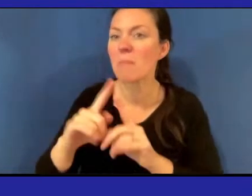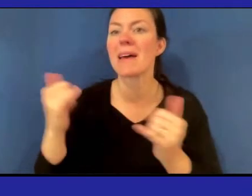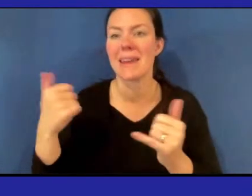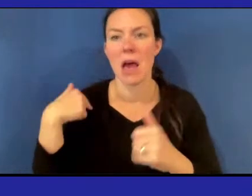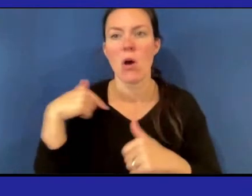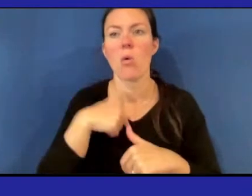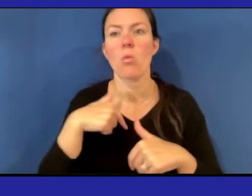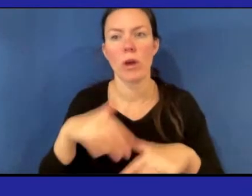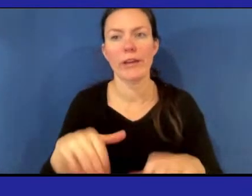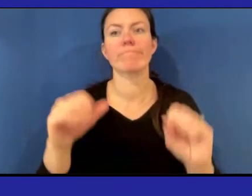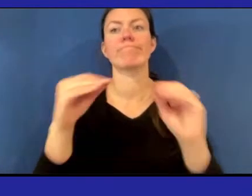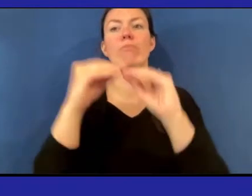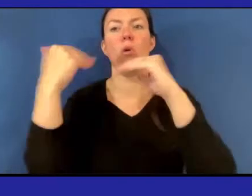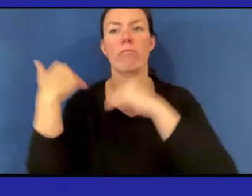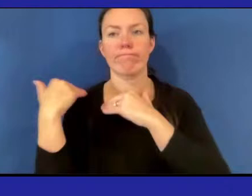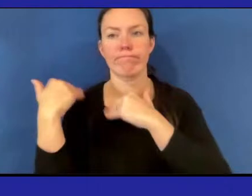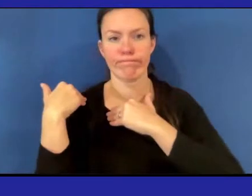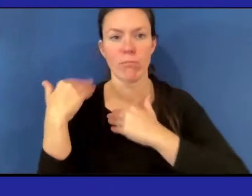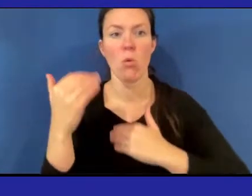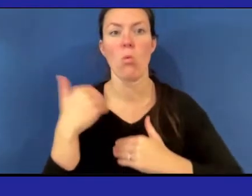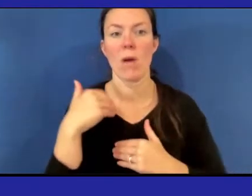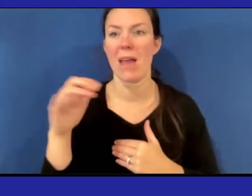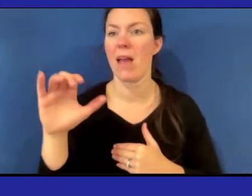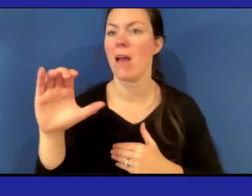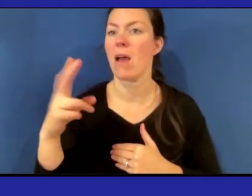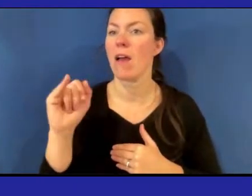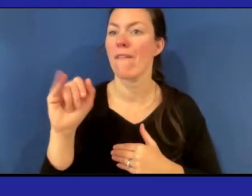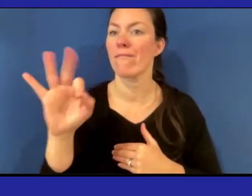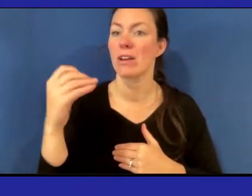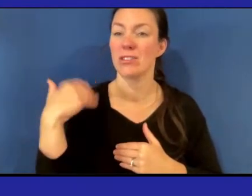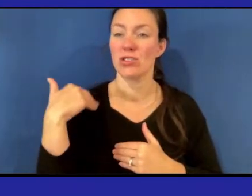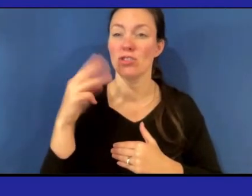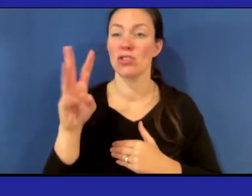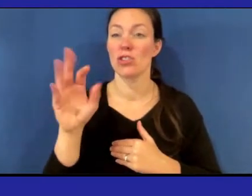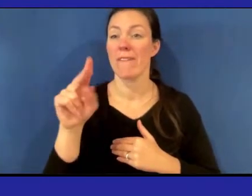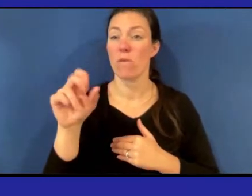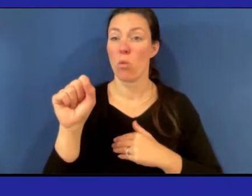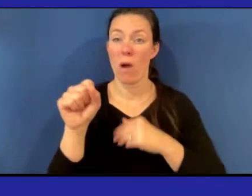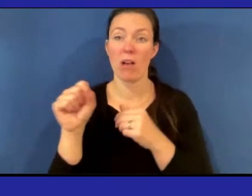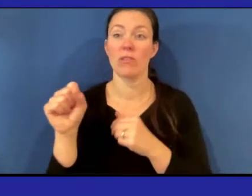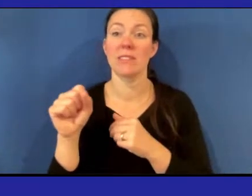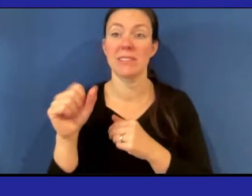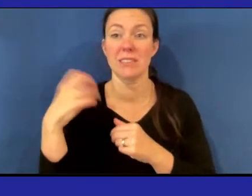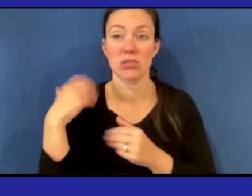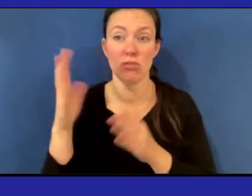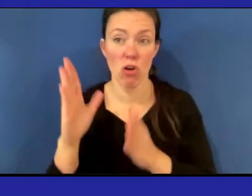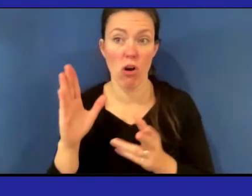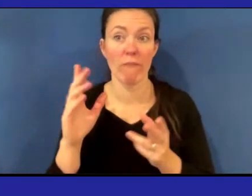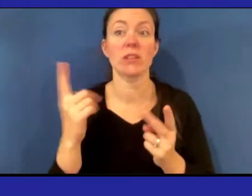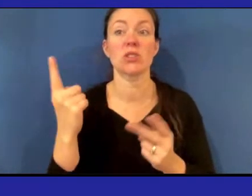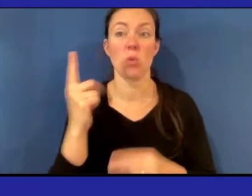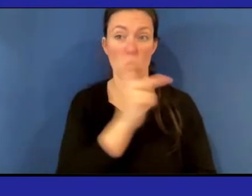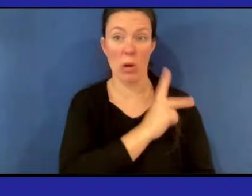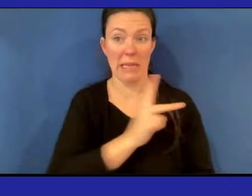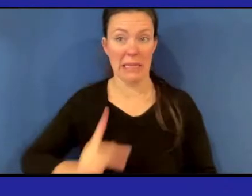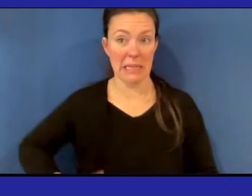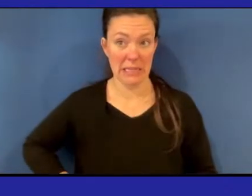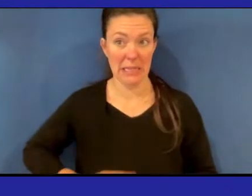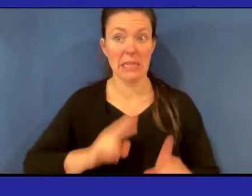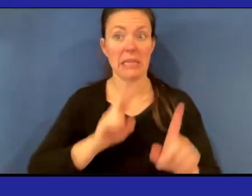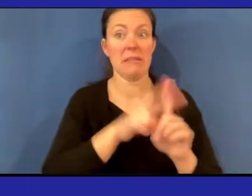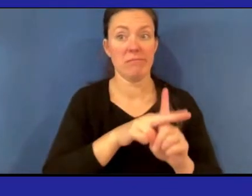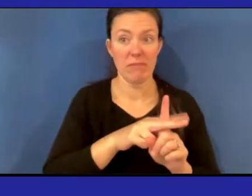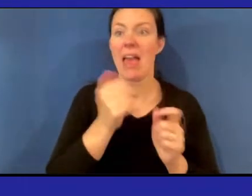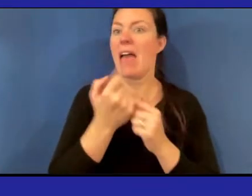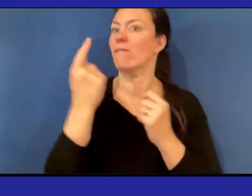two chief wellness officers across the system, Elmhurst and Kings. Everybody has a wellness director,